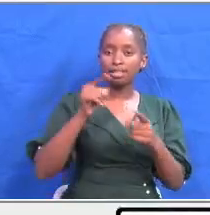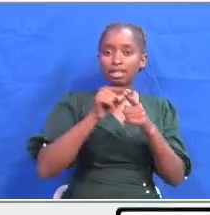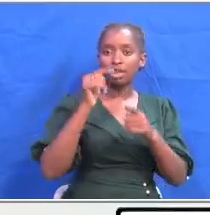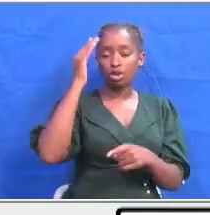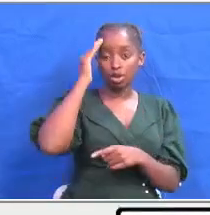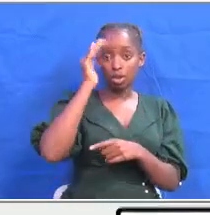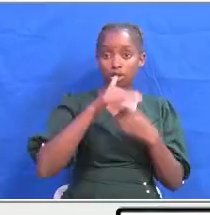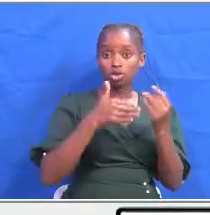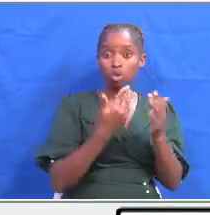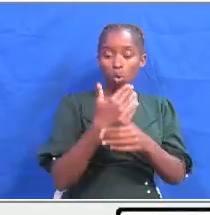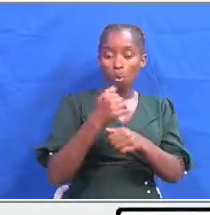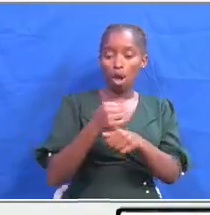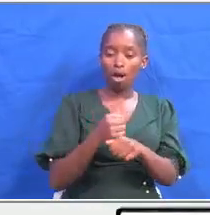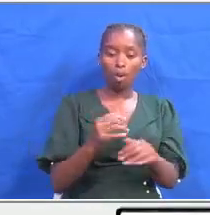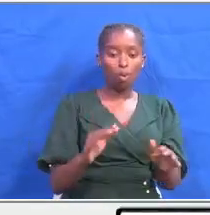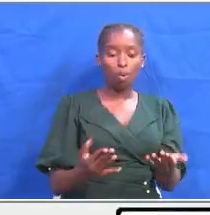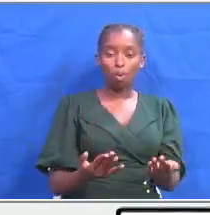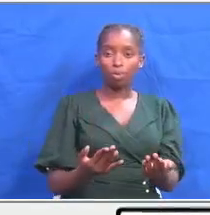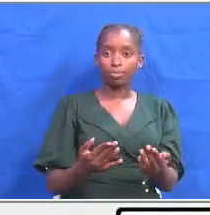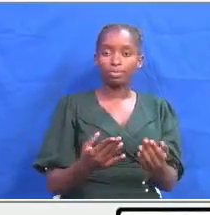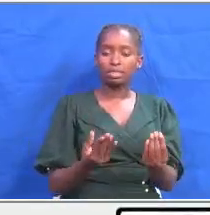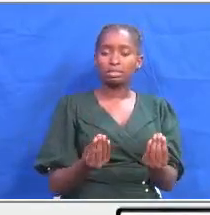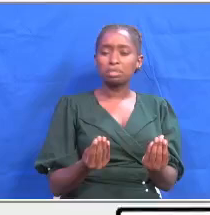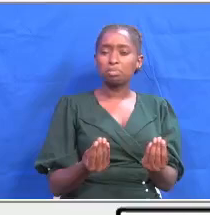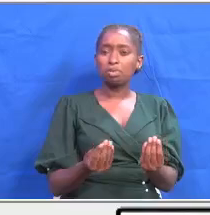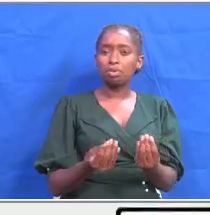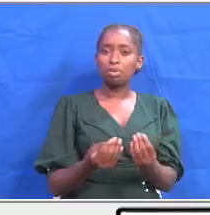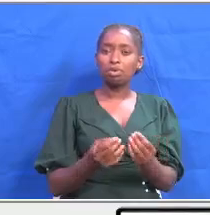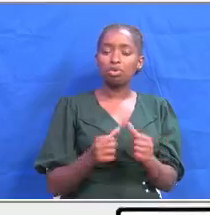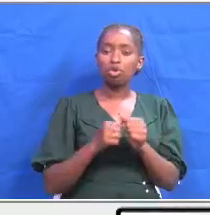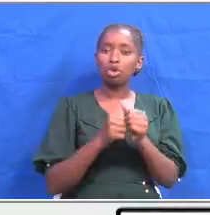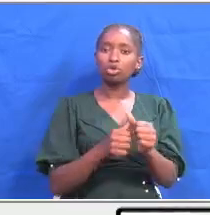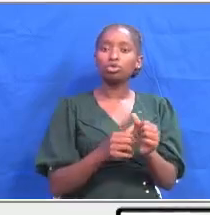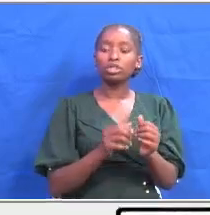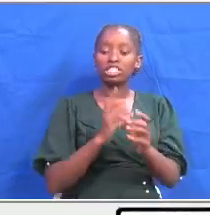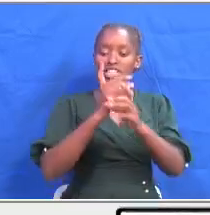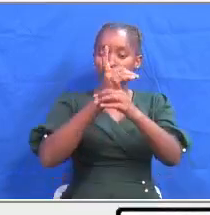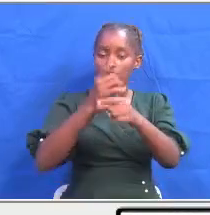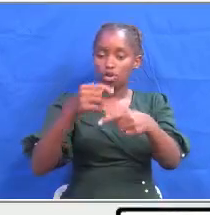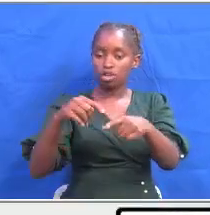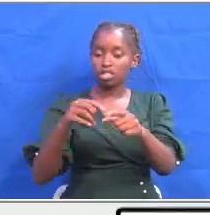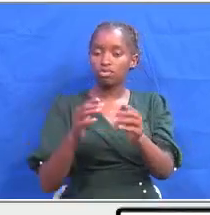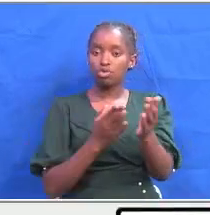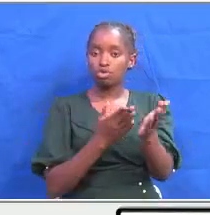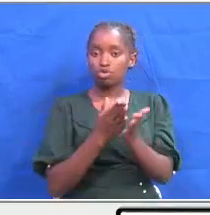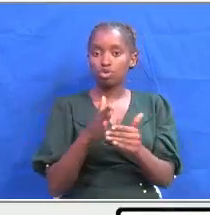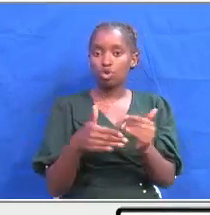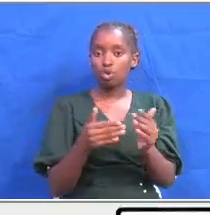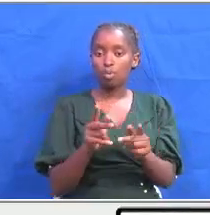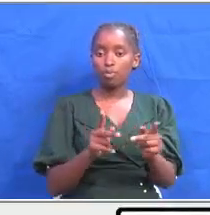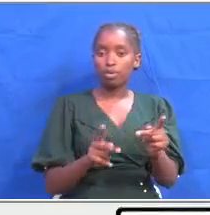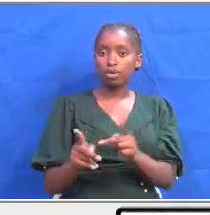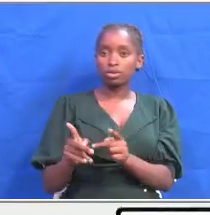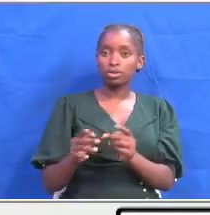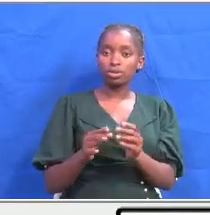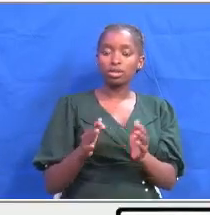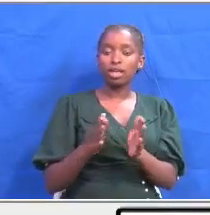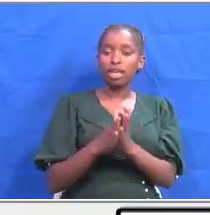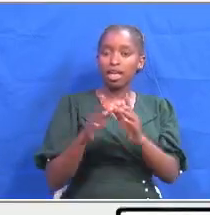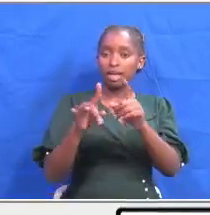simple proposal. Run through, defend yourself, go through cross-examination, re-examination,